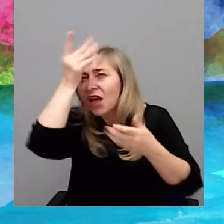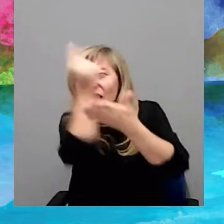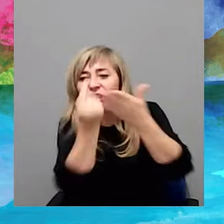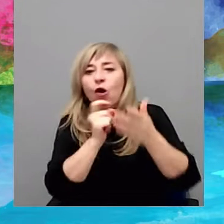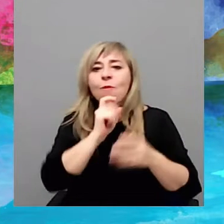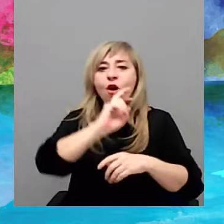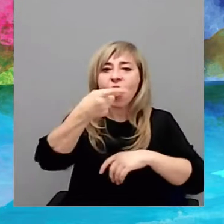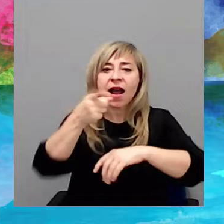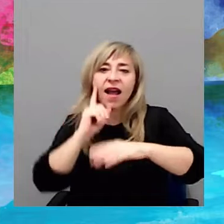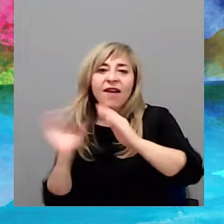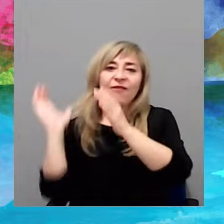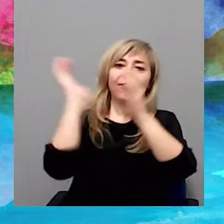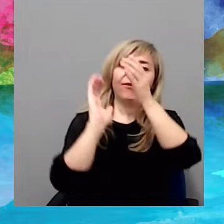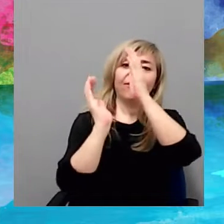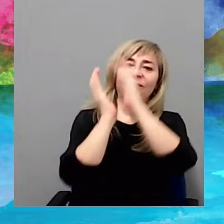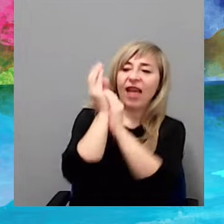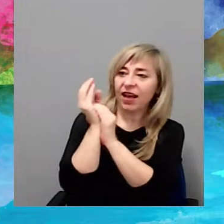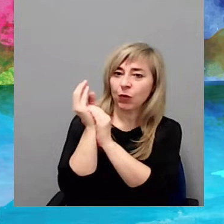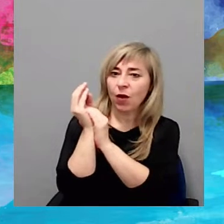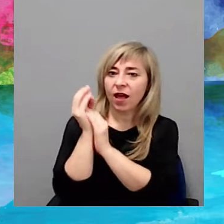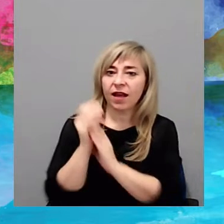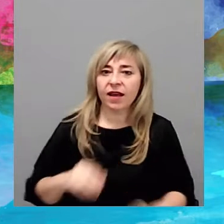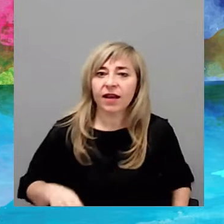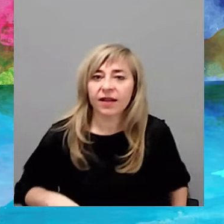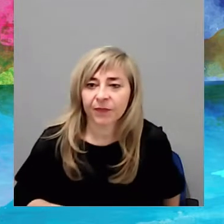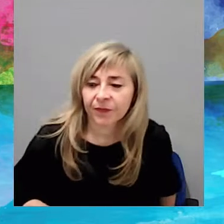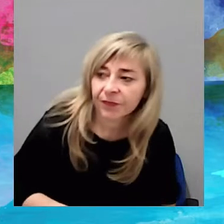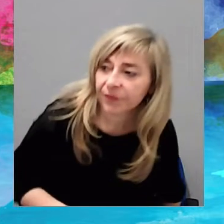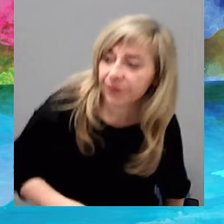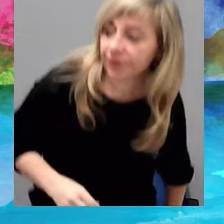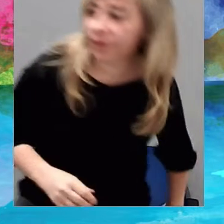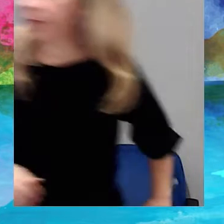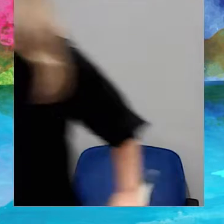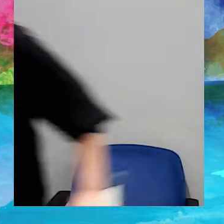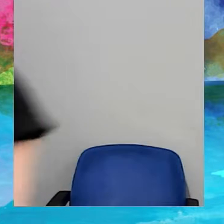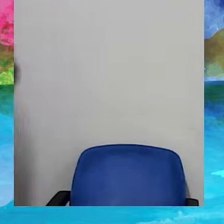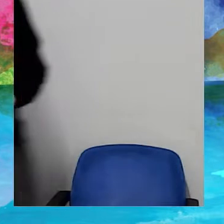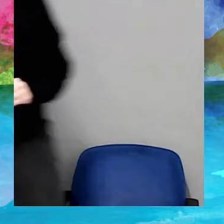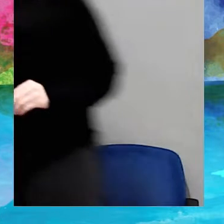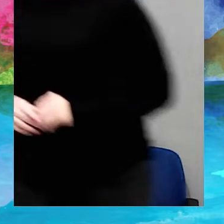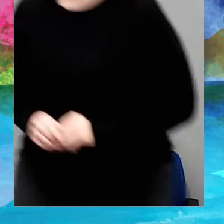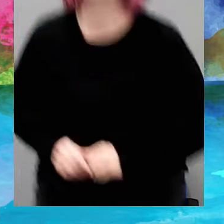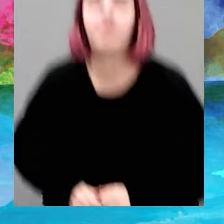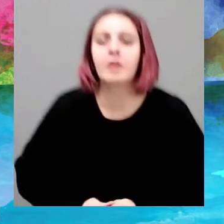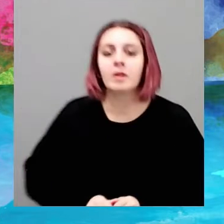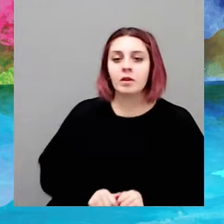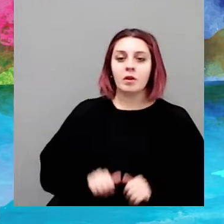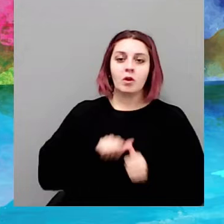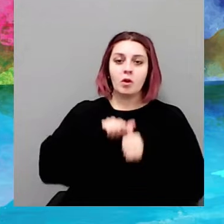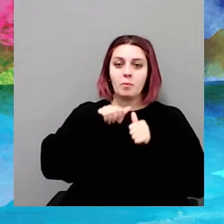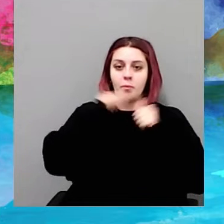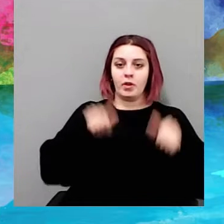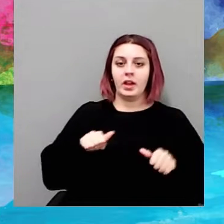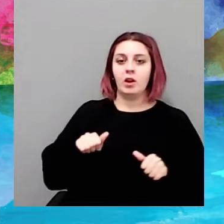Here we have like a cast, a type of cast. This is a model that we put together some time ago